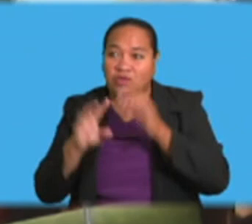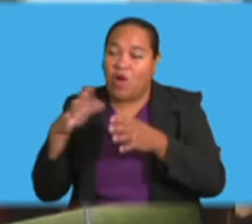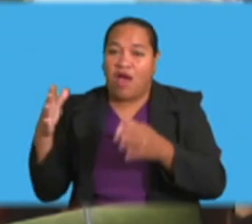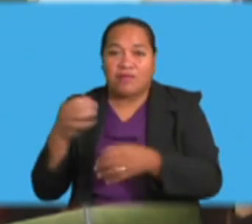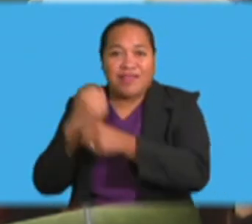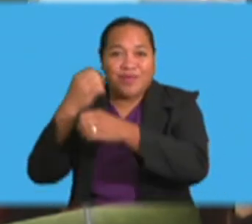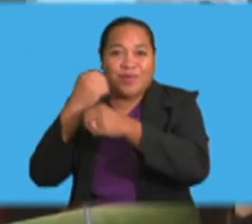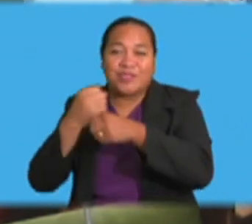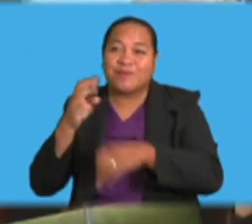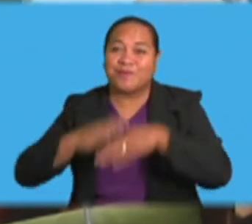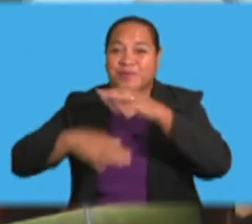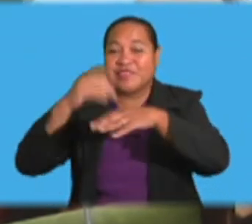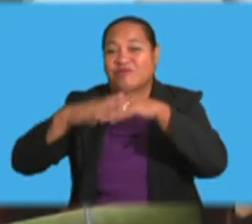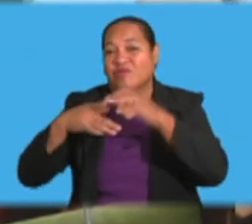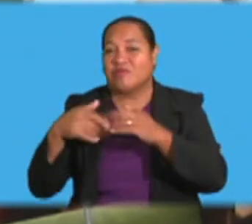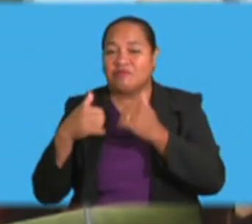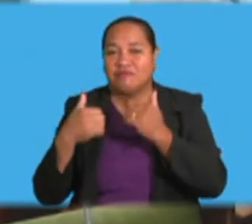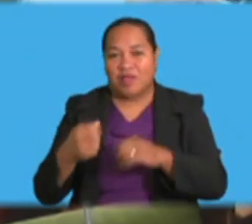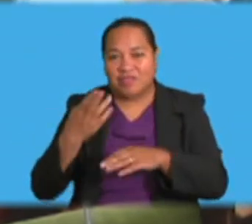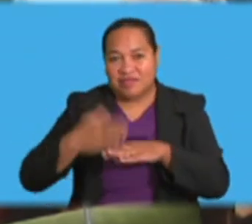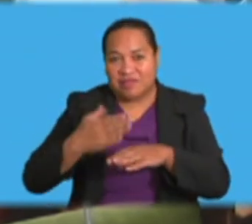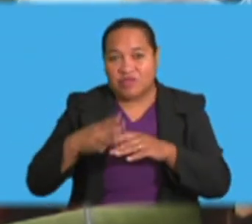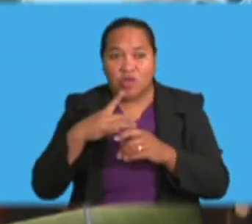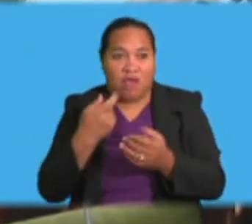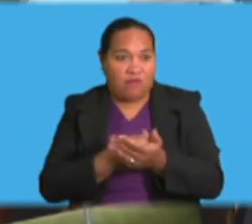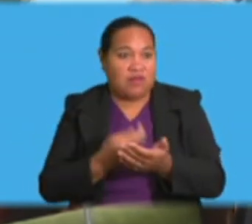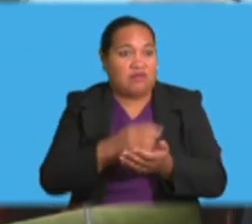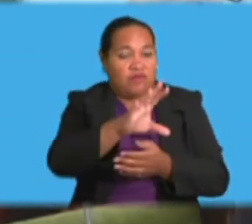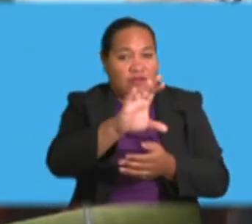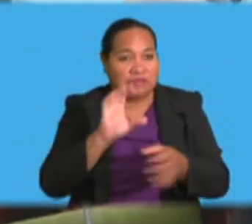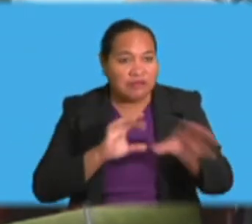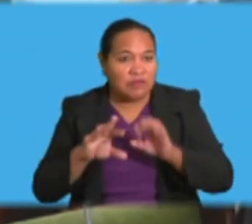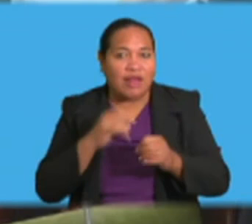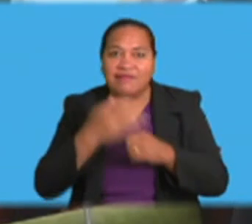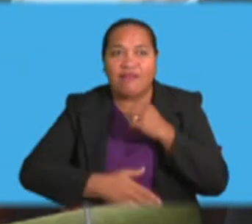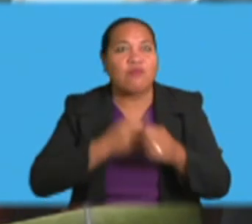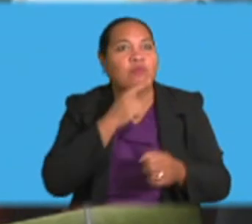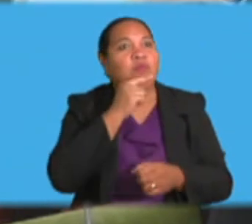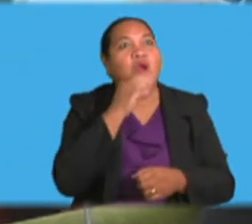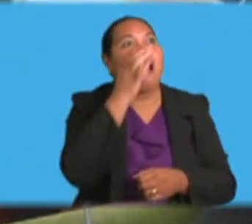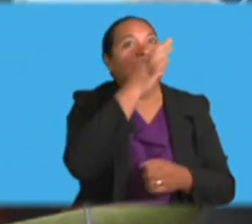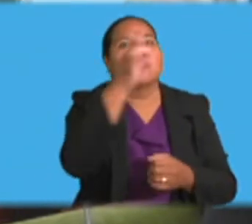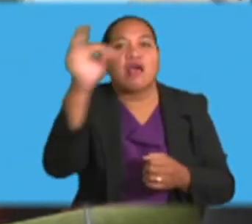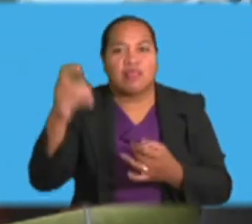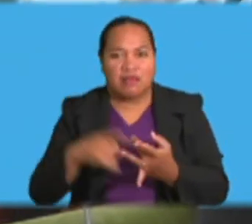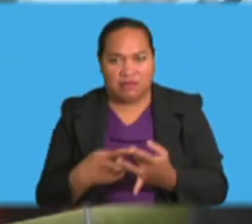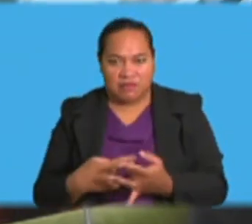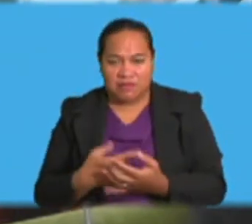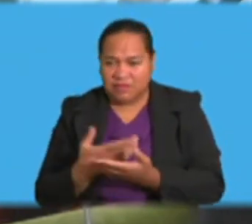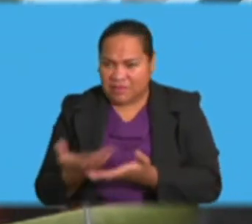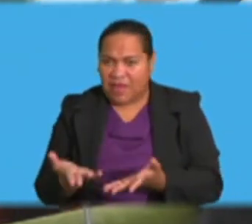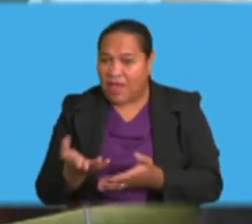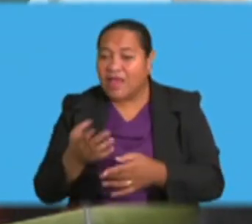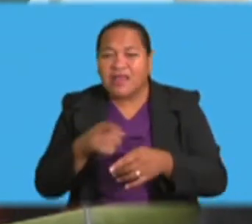upgraded and rebuilt to a state-of-the-art facility through cash flows generated by Tropic without a single cent of borrowing. See, they're not concerned about what's